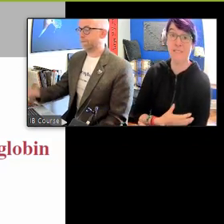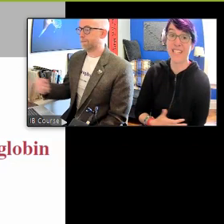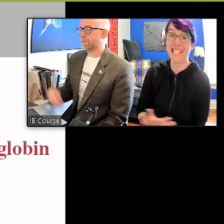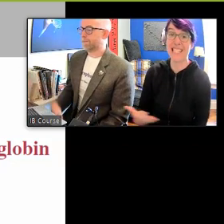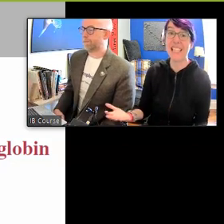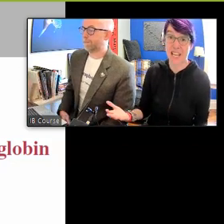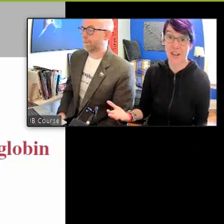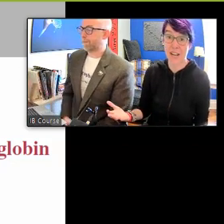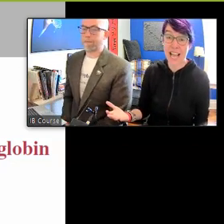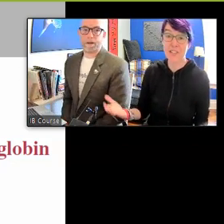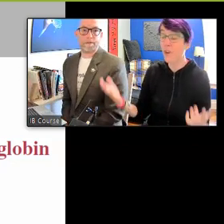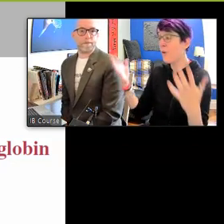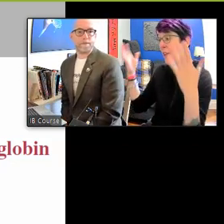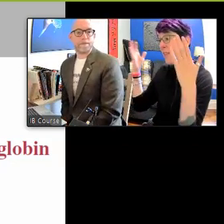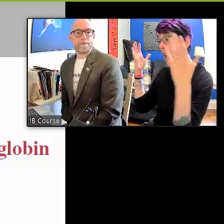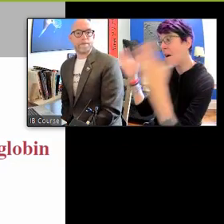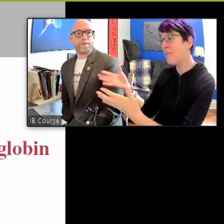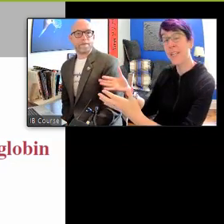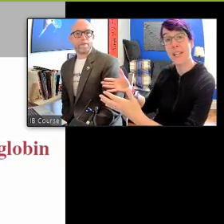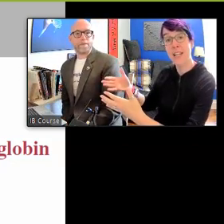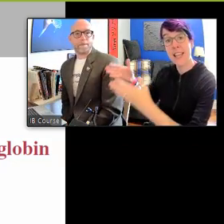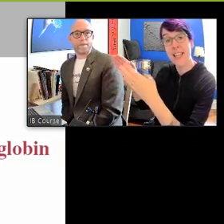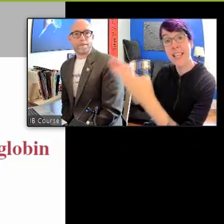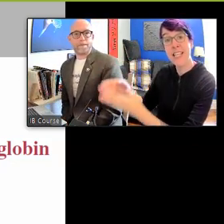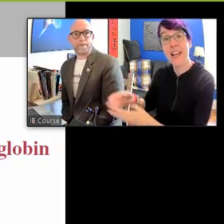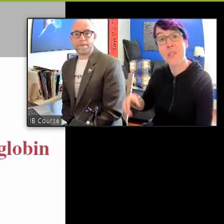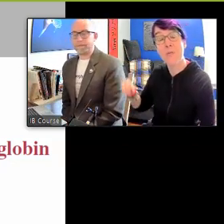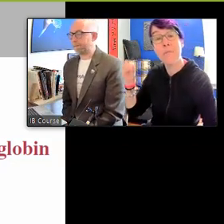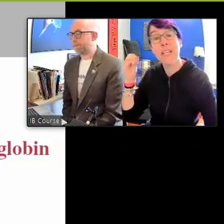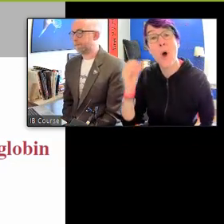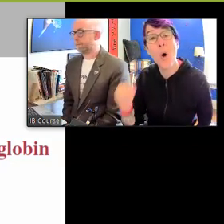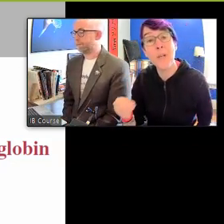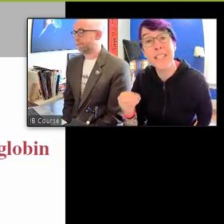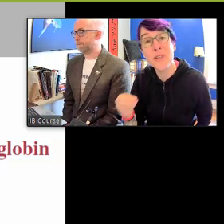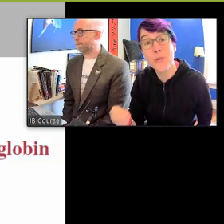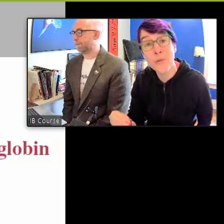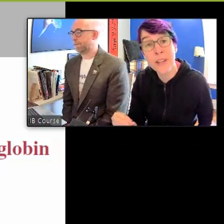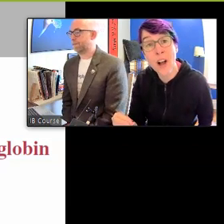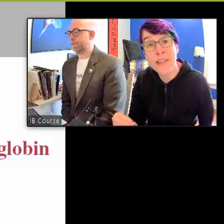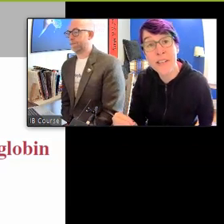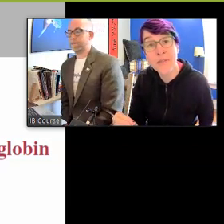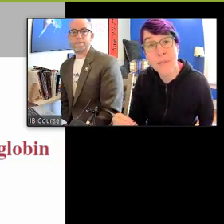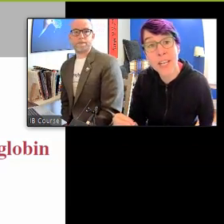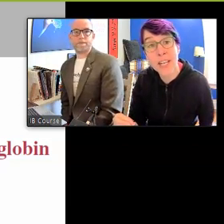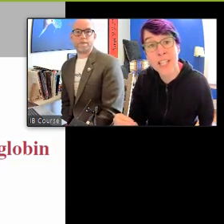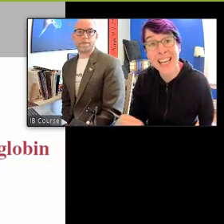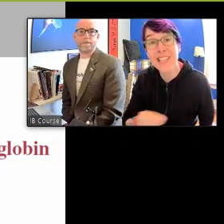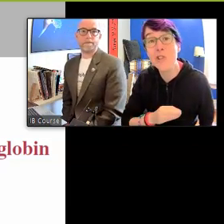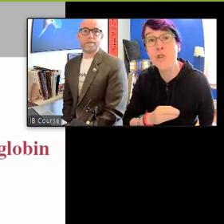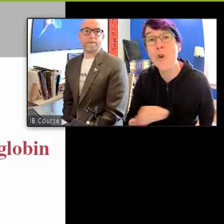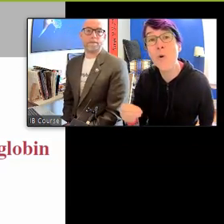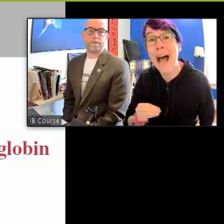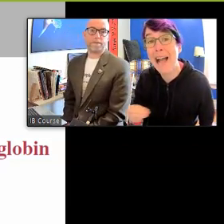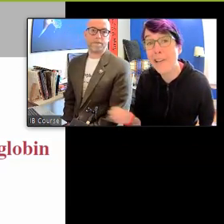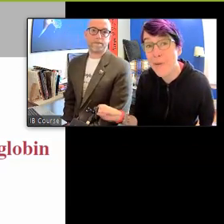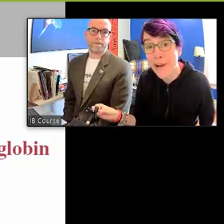was a facilitator. And so the observation that these guys would be totally screwed in the context of climate change is